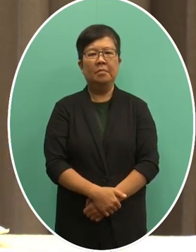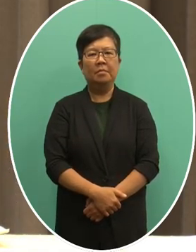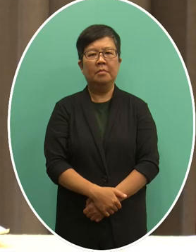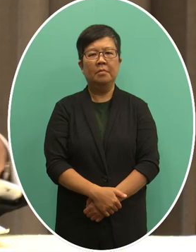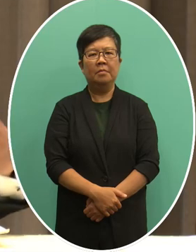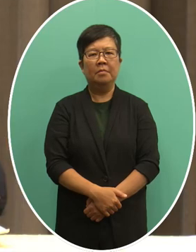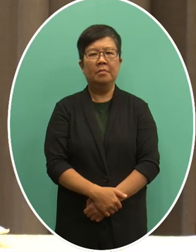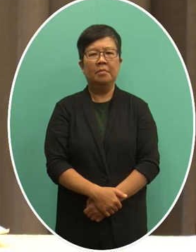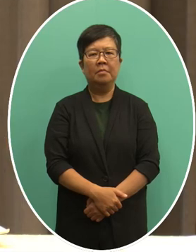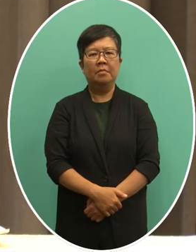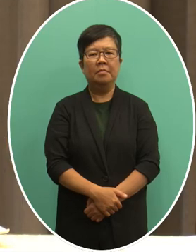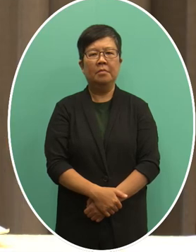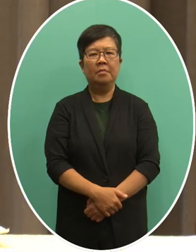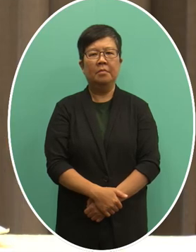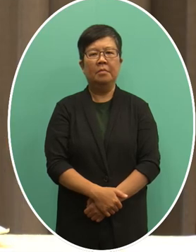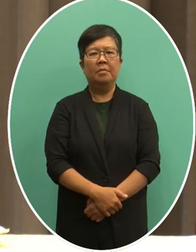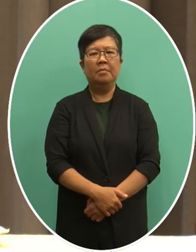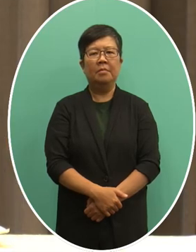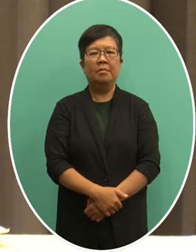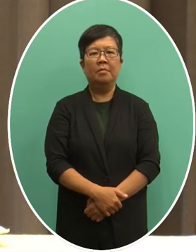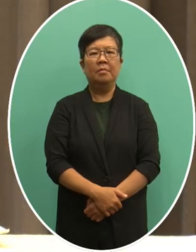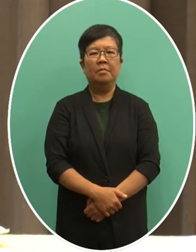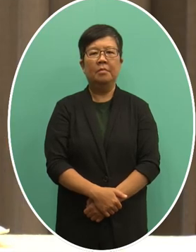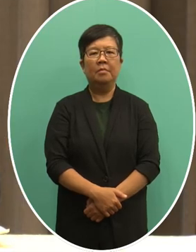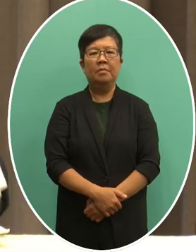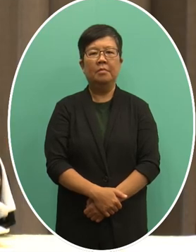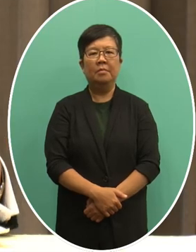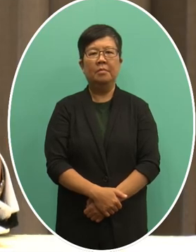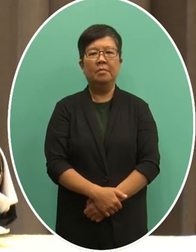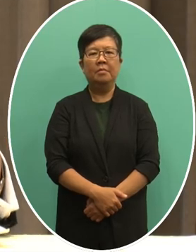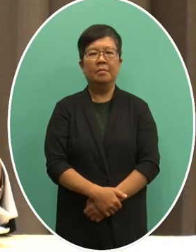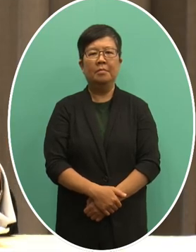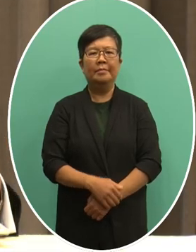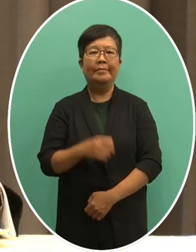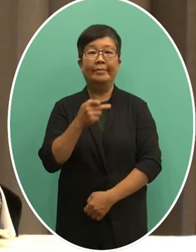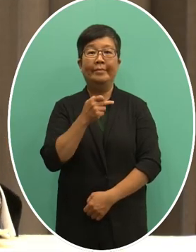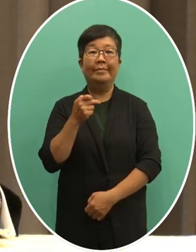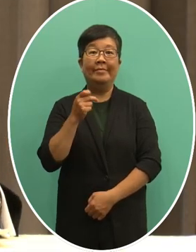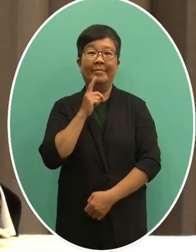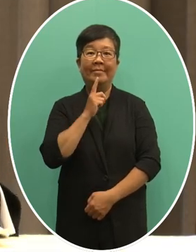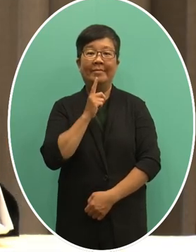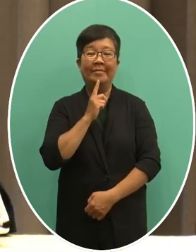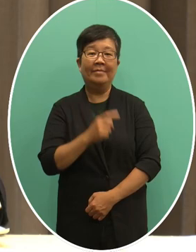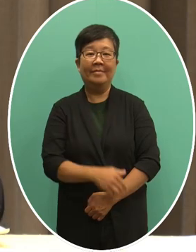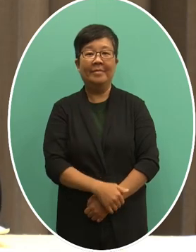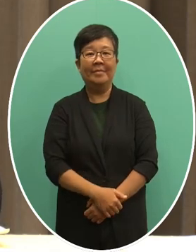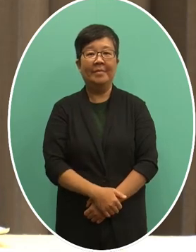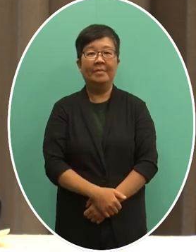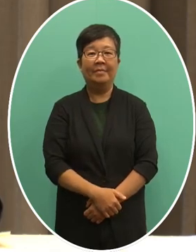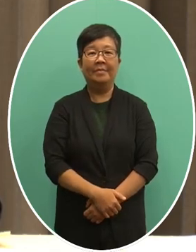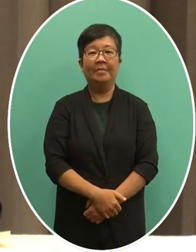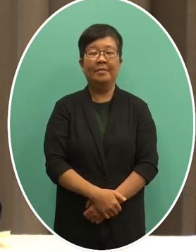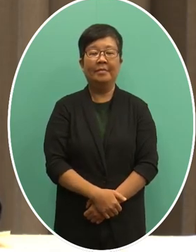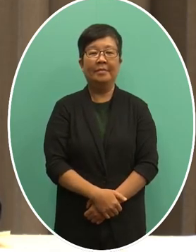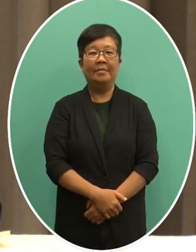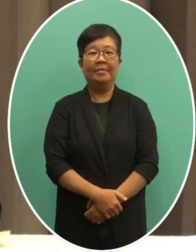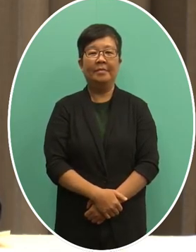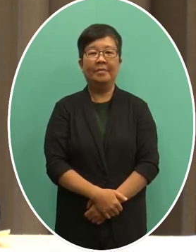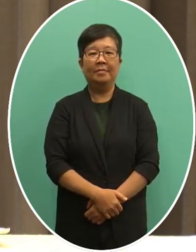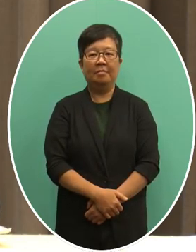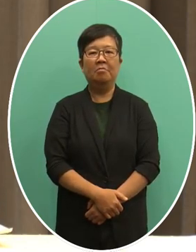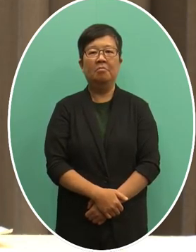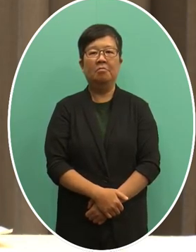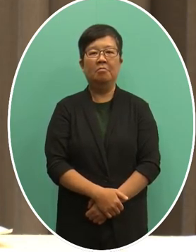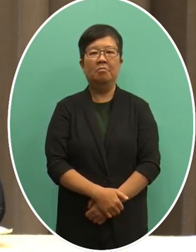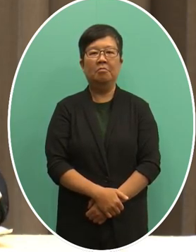through this area. What if that water being blocked or being domesticated by China?